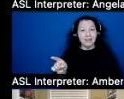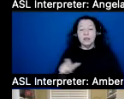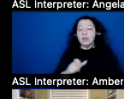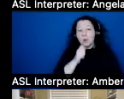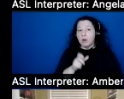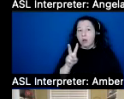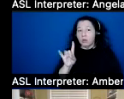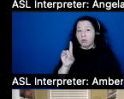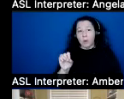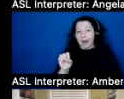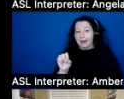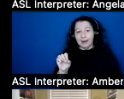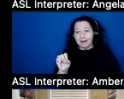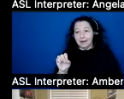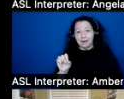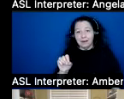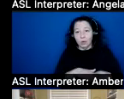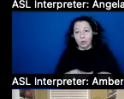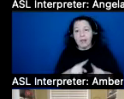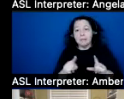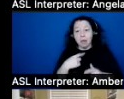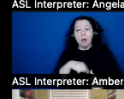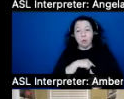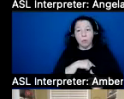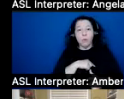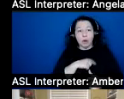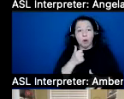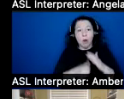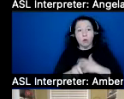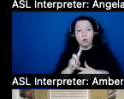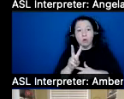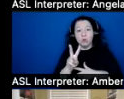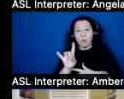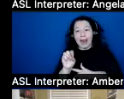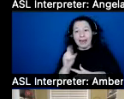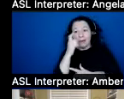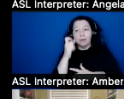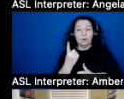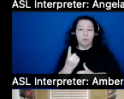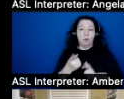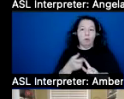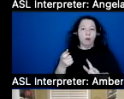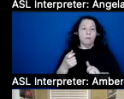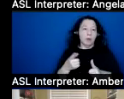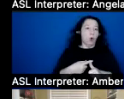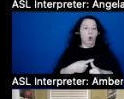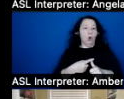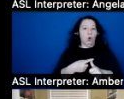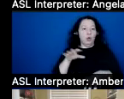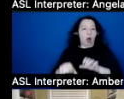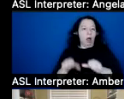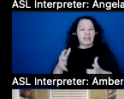280 res, but we fall under 280 because we're one of the original colonies or